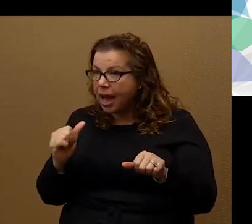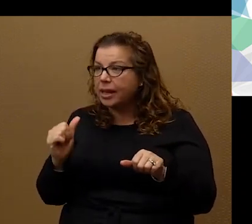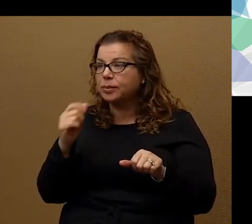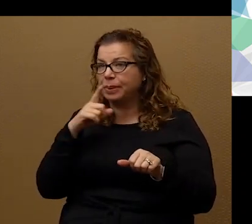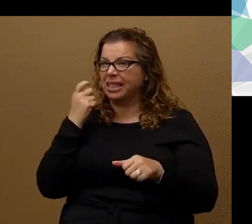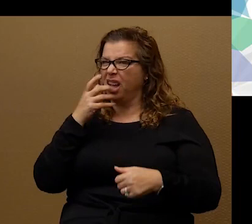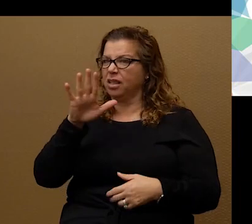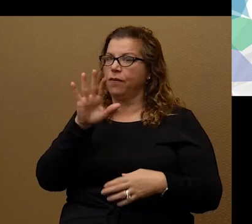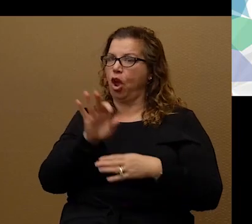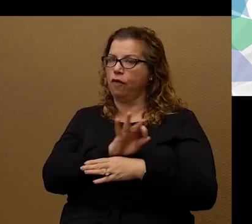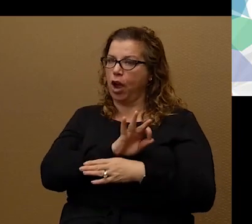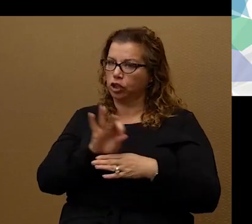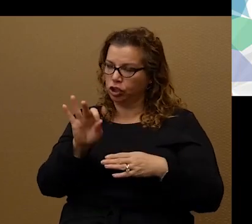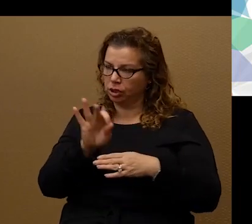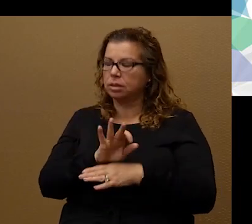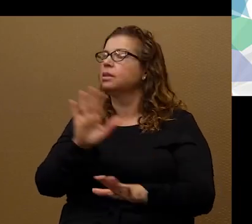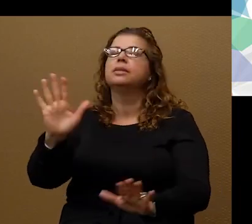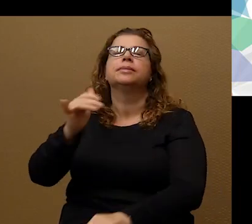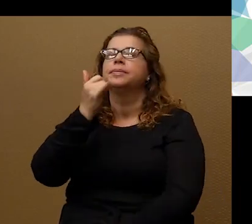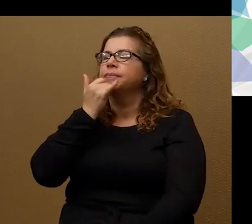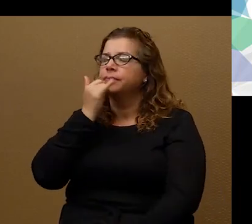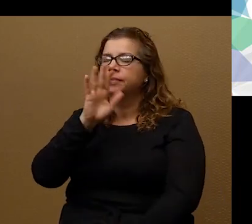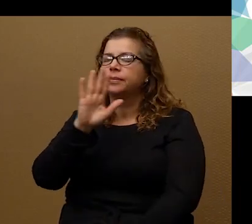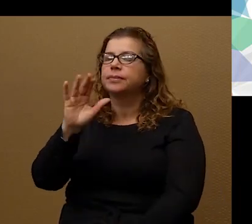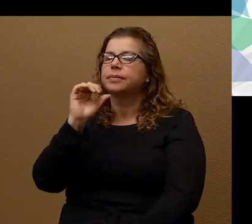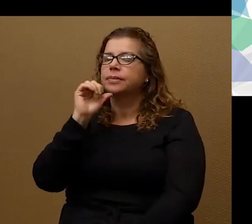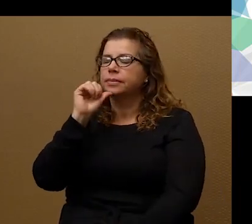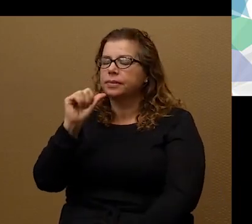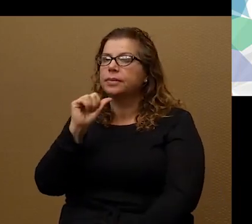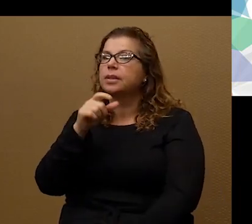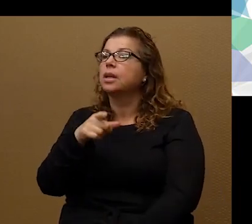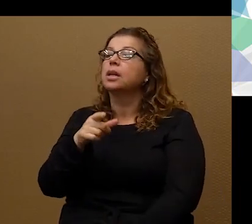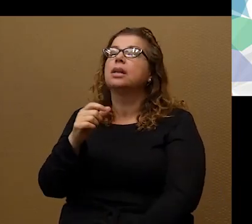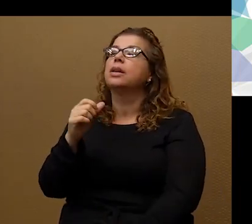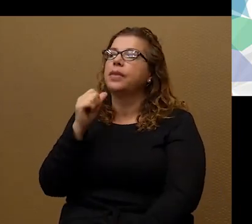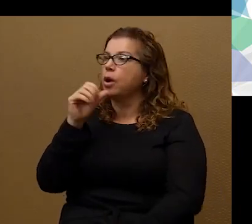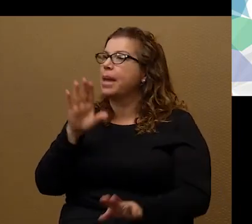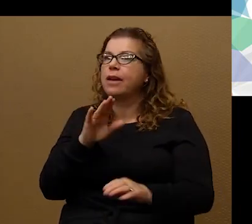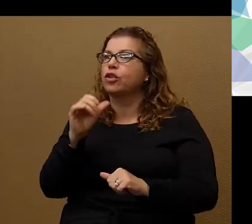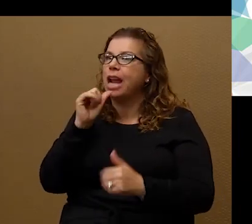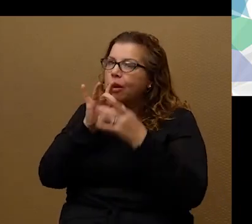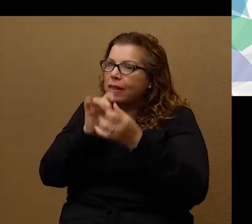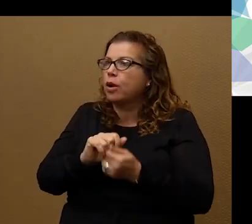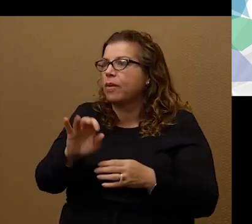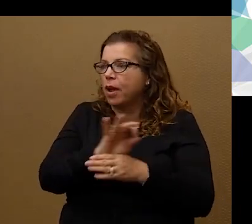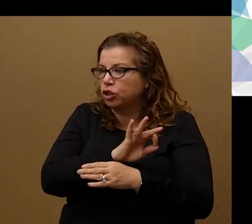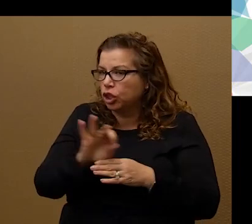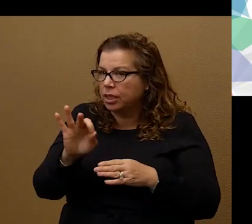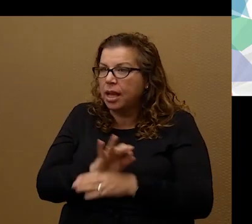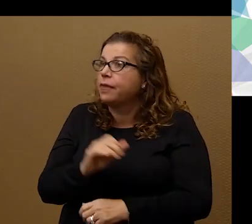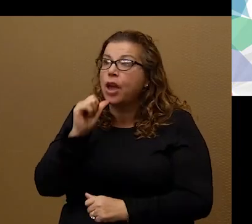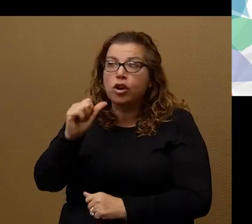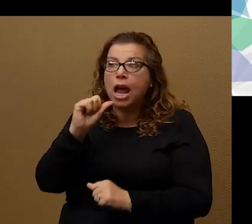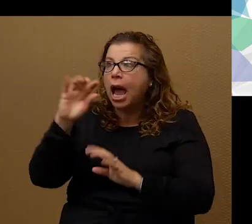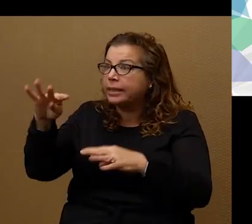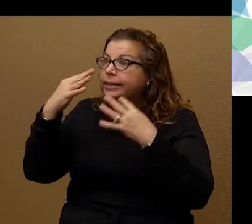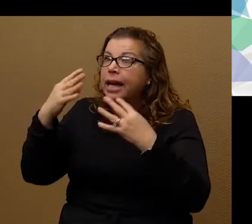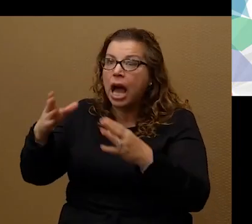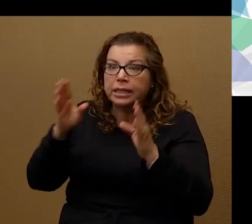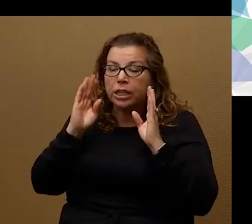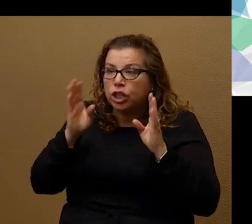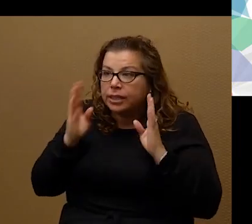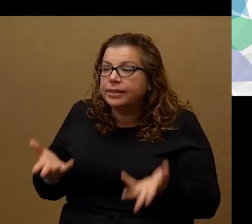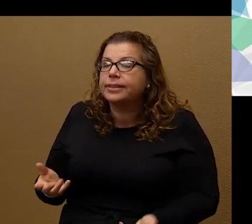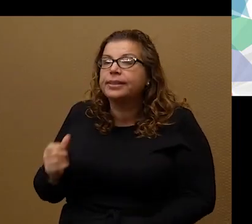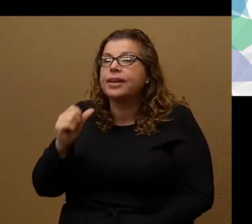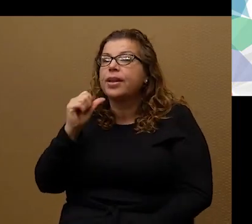a function, or I'm sorry, they always are due to a function, but it might not be that they're seeking attention. It might not be